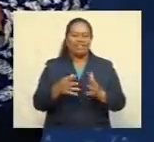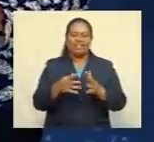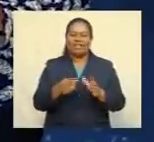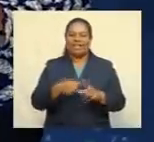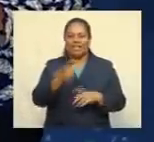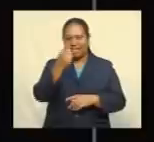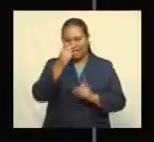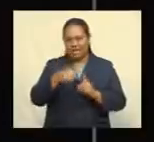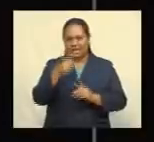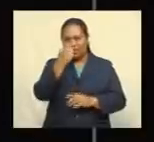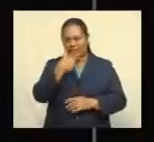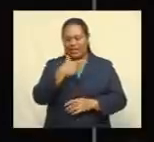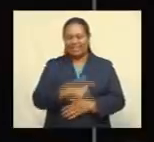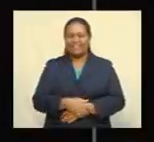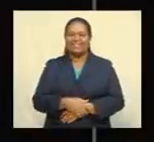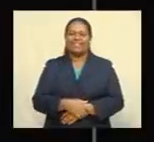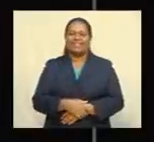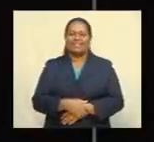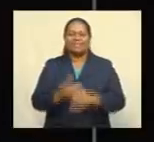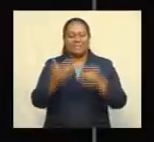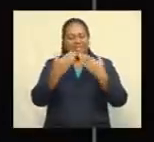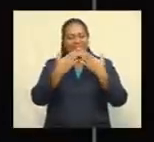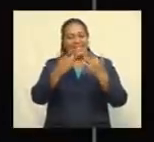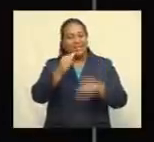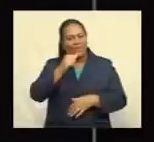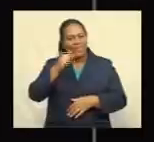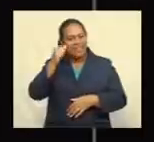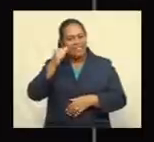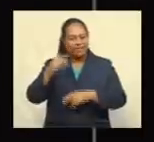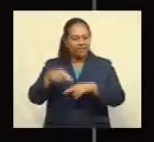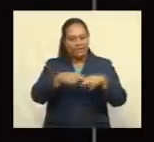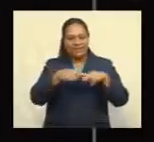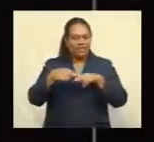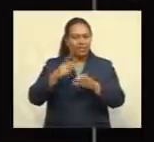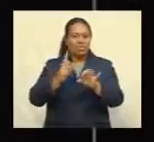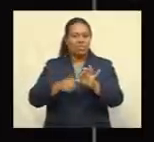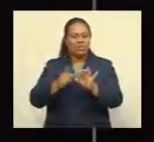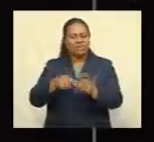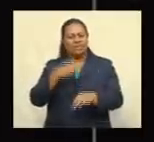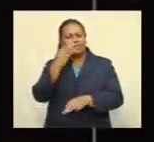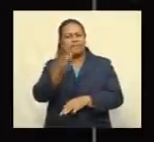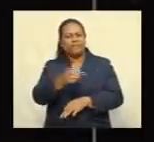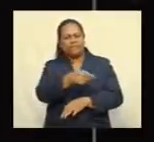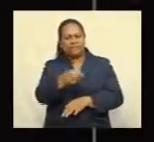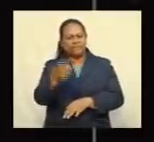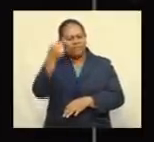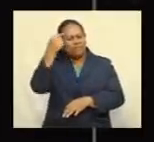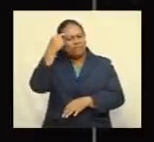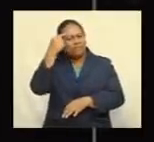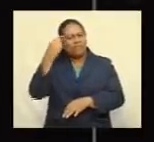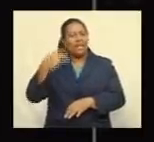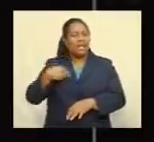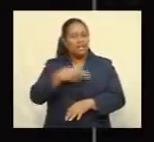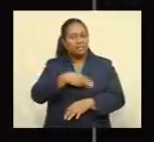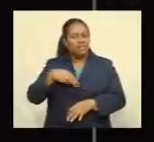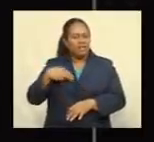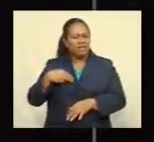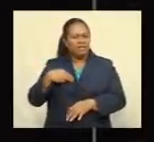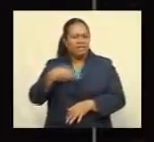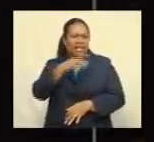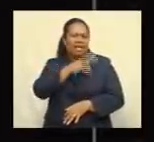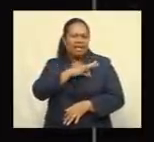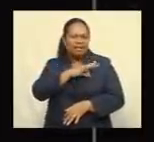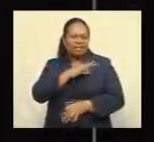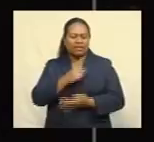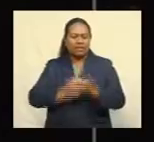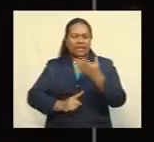tuned. Thanks, Angie. In Fijian Pulse, we ask, what do you think of the Health Ministry's effort following the